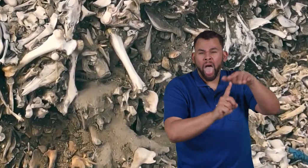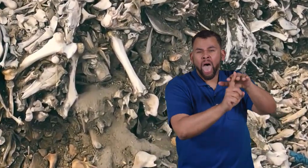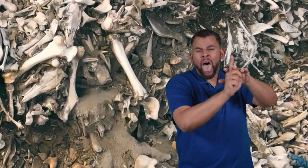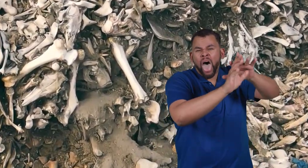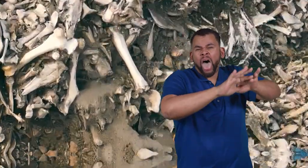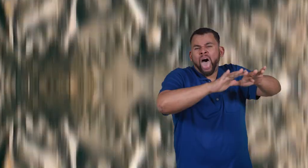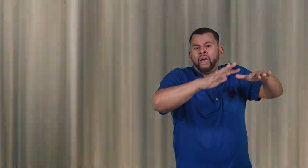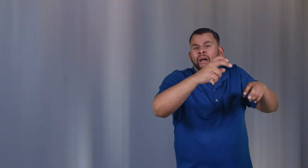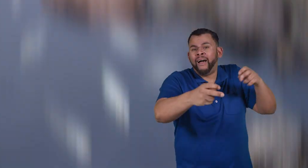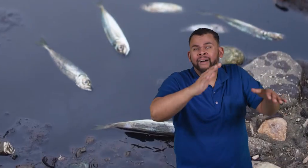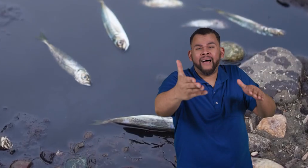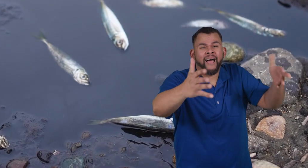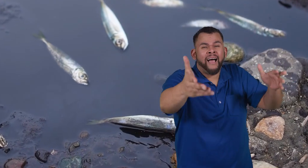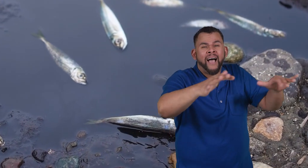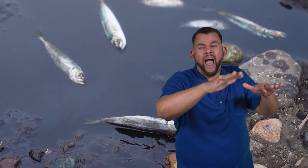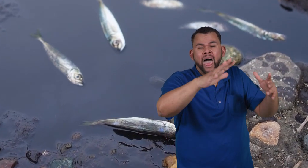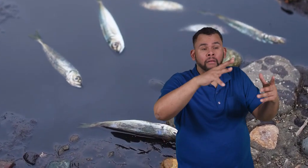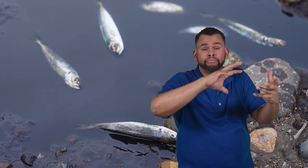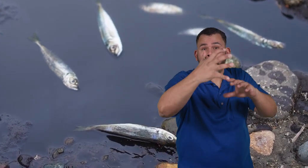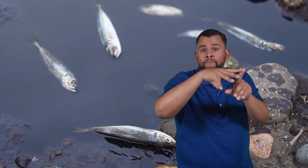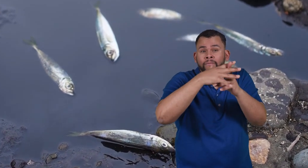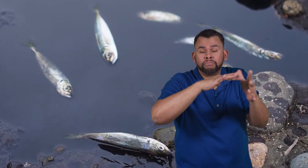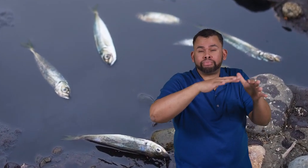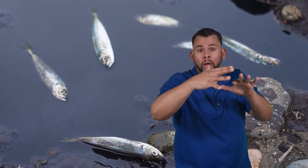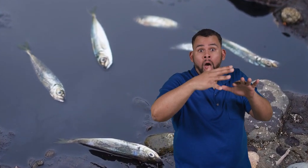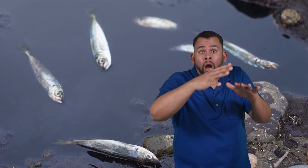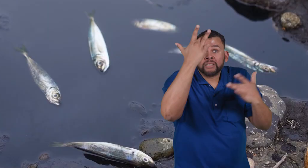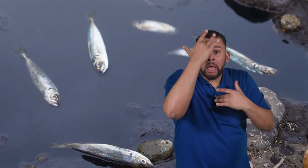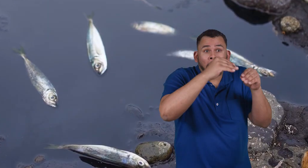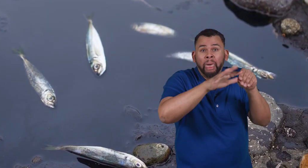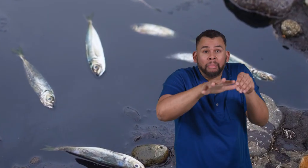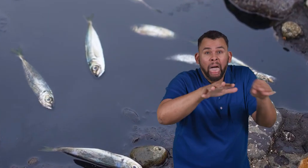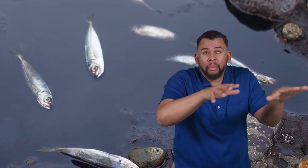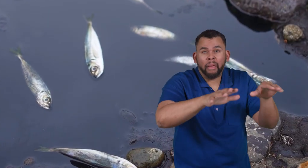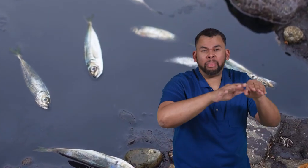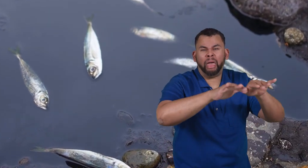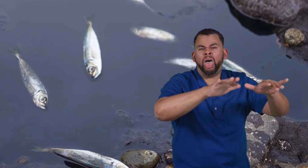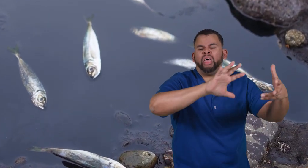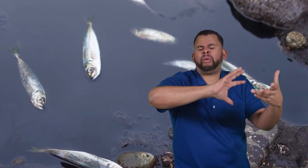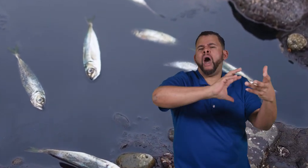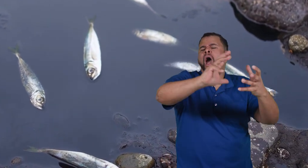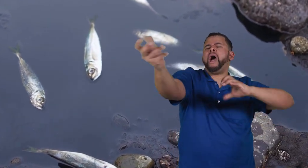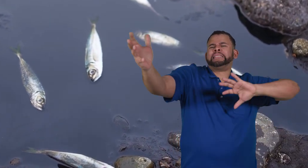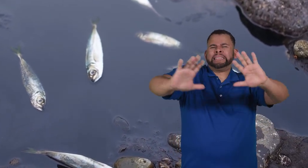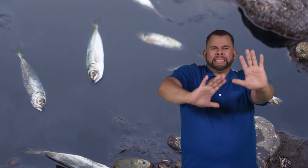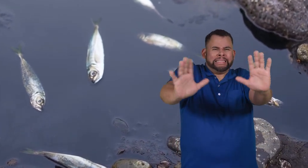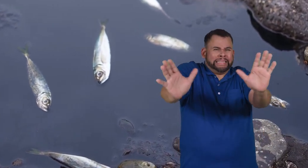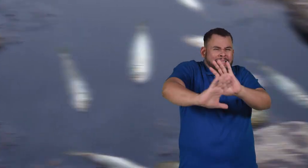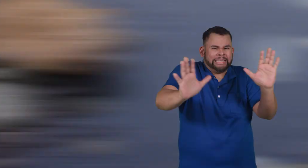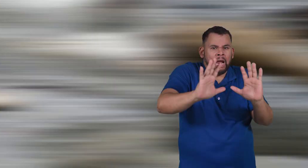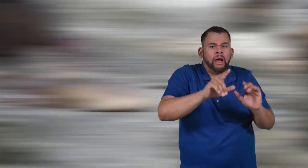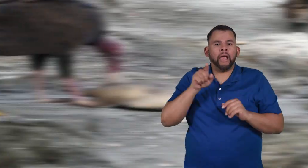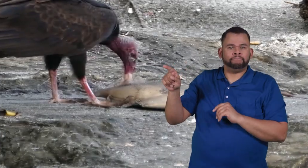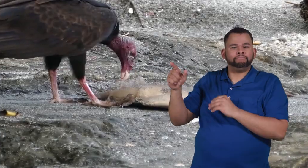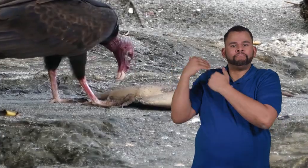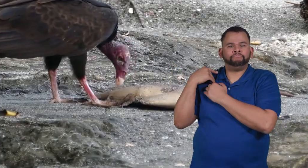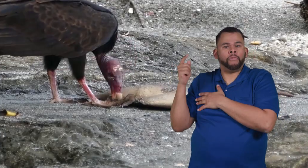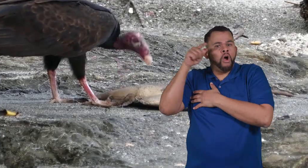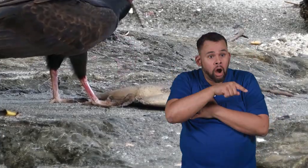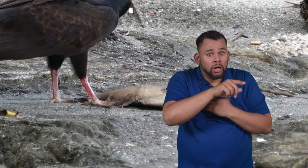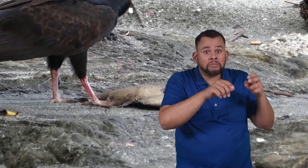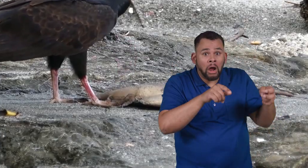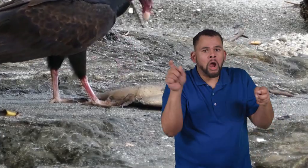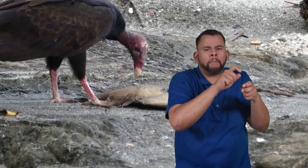big problem. The decaying animals would make the environment messy and could easily spread diseases. Vultures